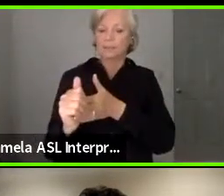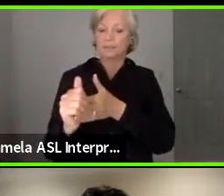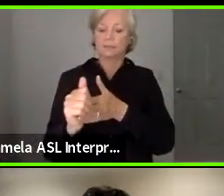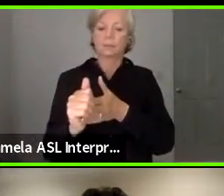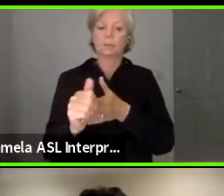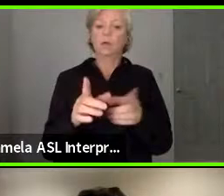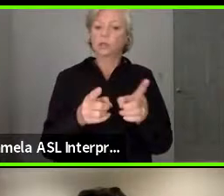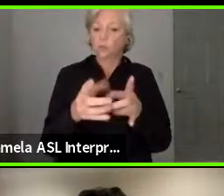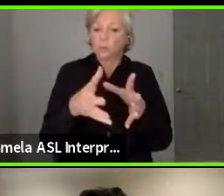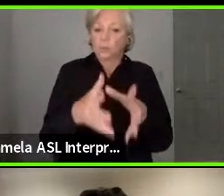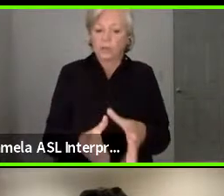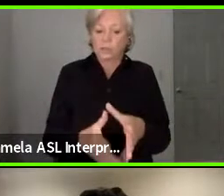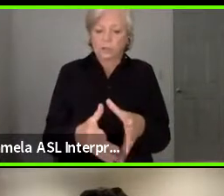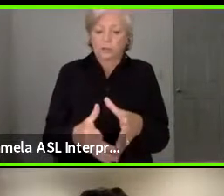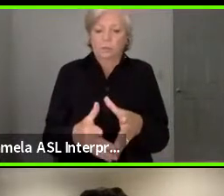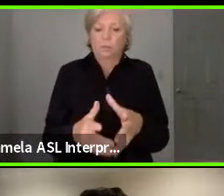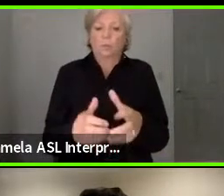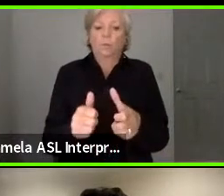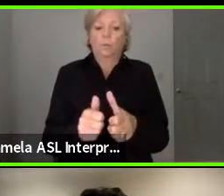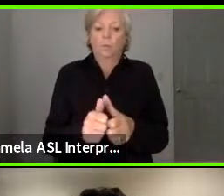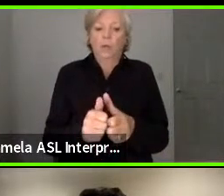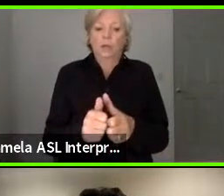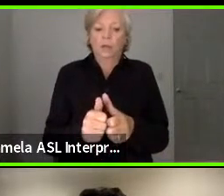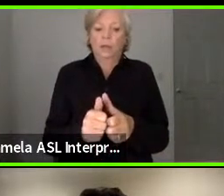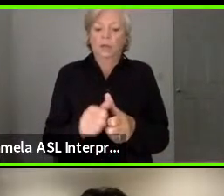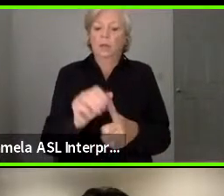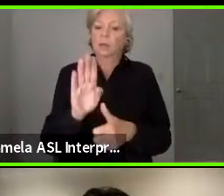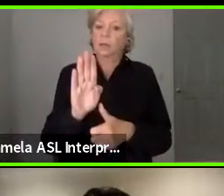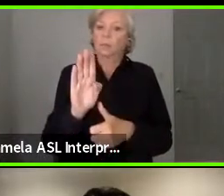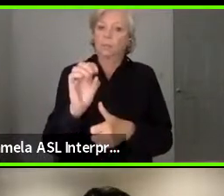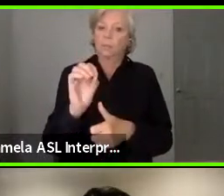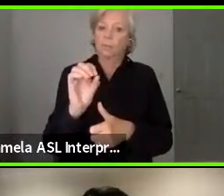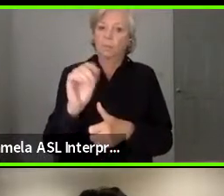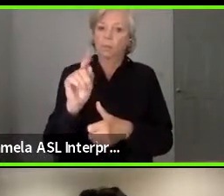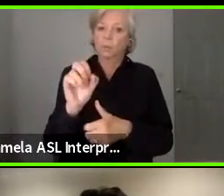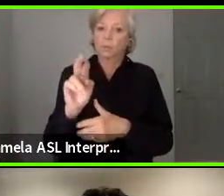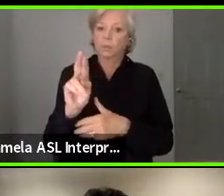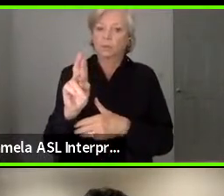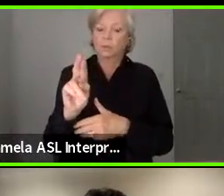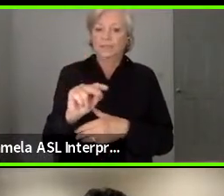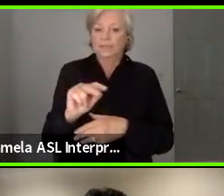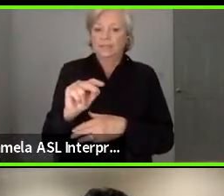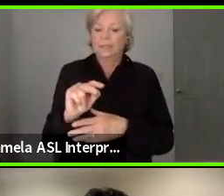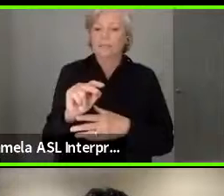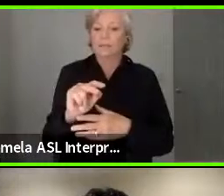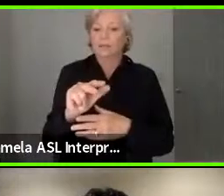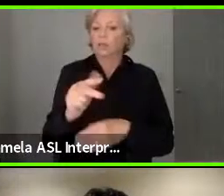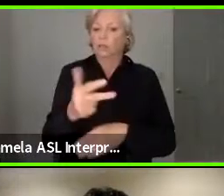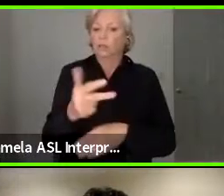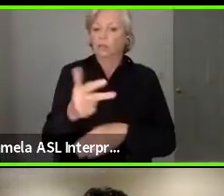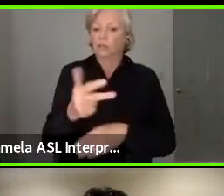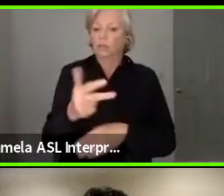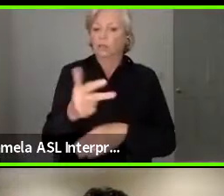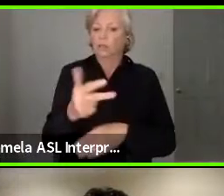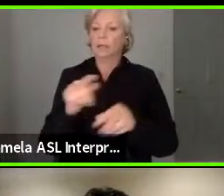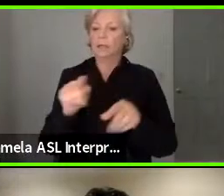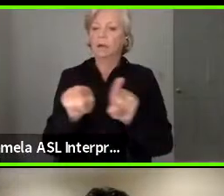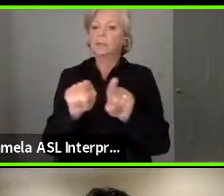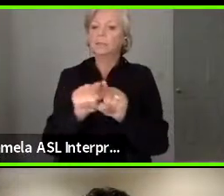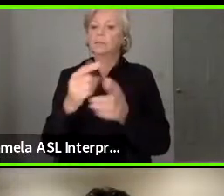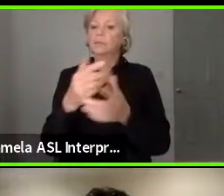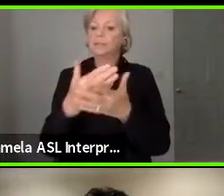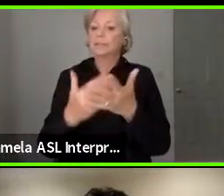regard to the booster and policies for employers regarding the